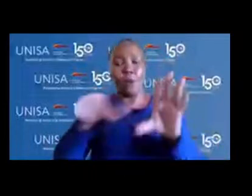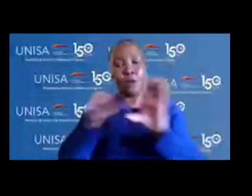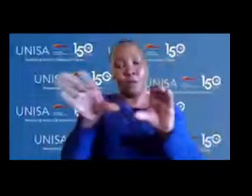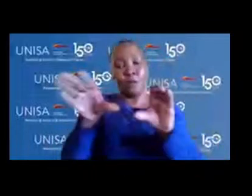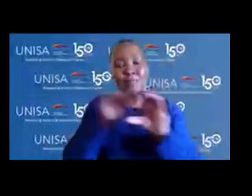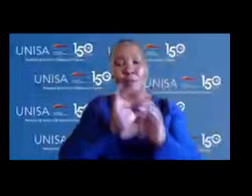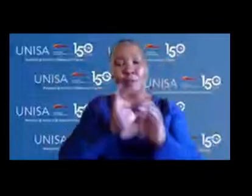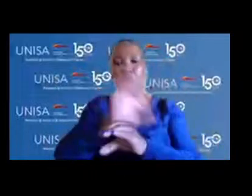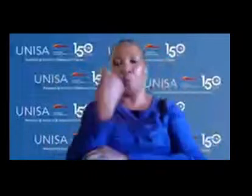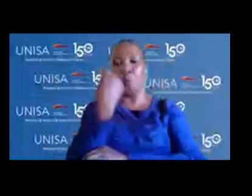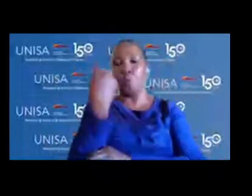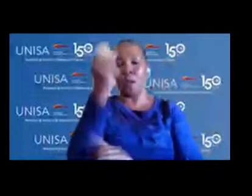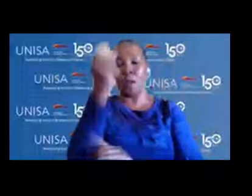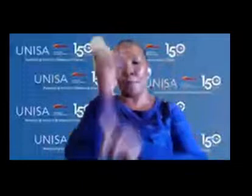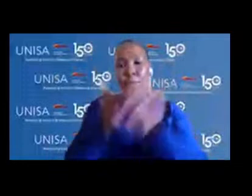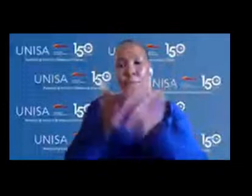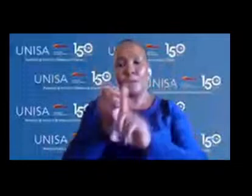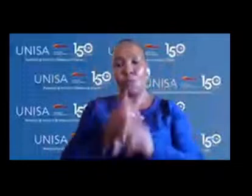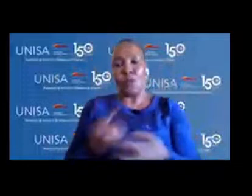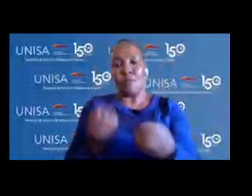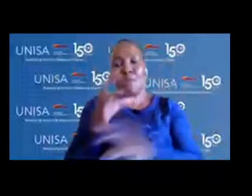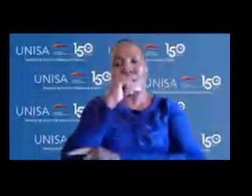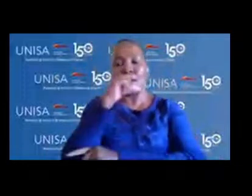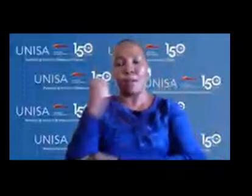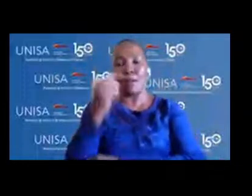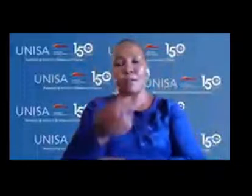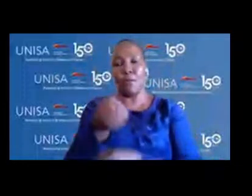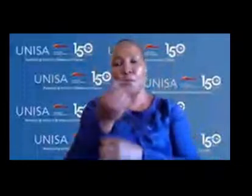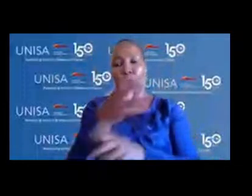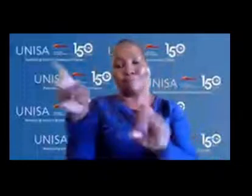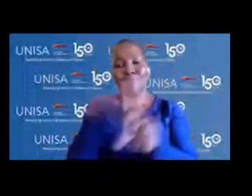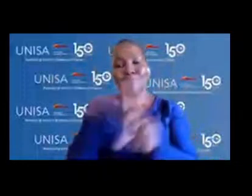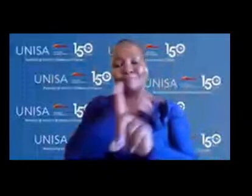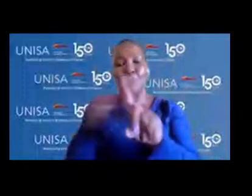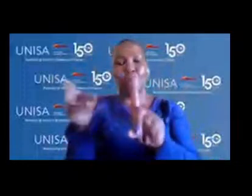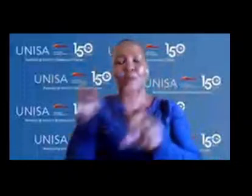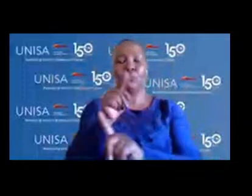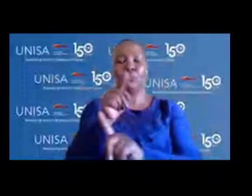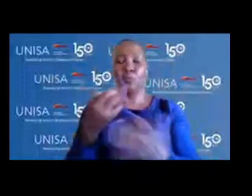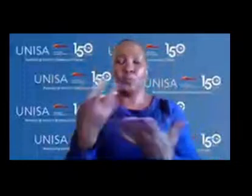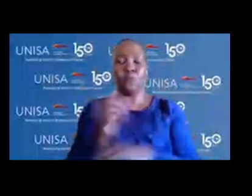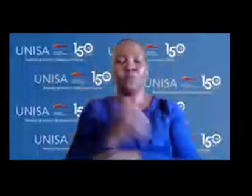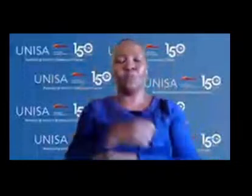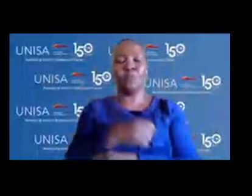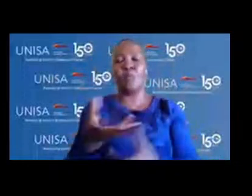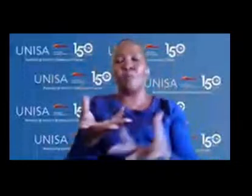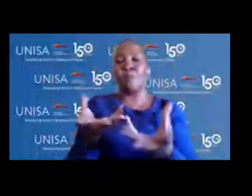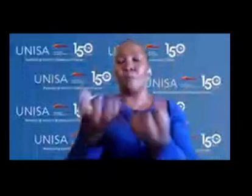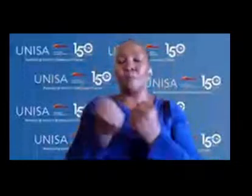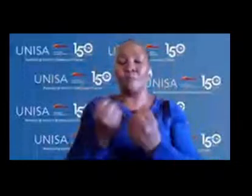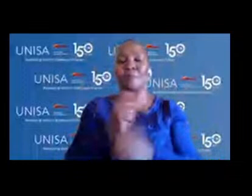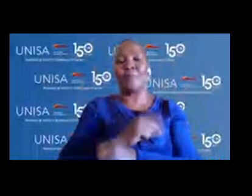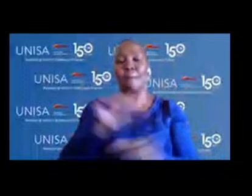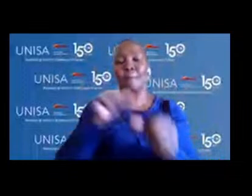one will stigmatize or even victimize you. You'll get the best service.